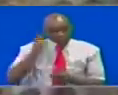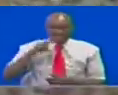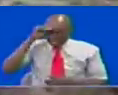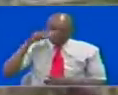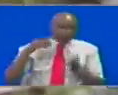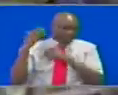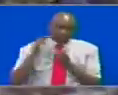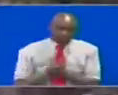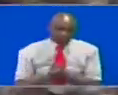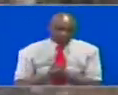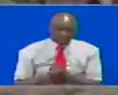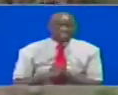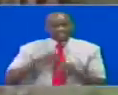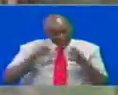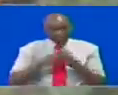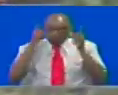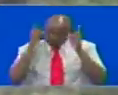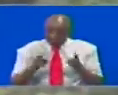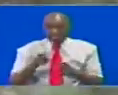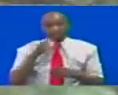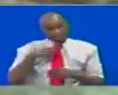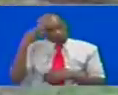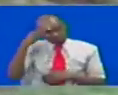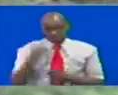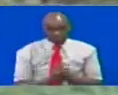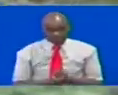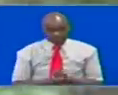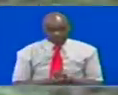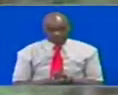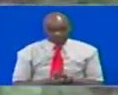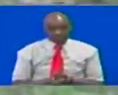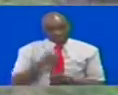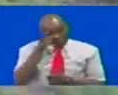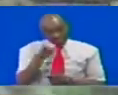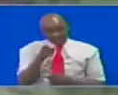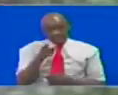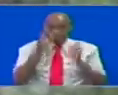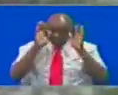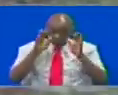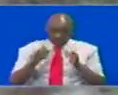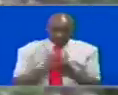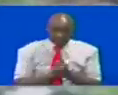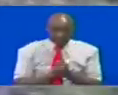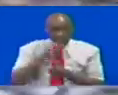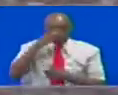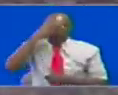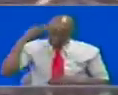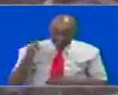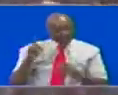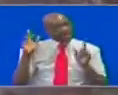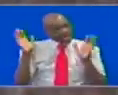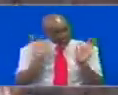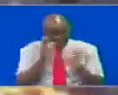history and start to make decisions for the future. It is, of course, important not to forget these